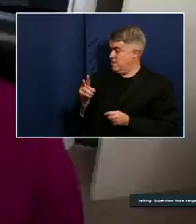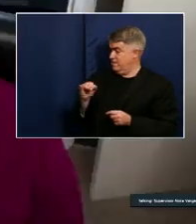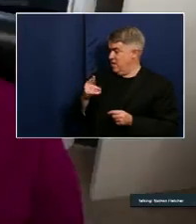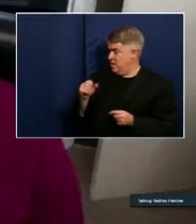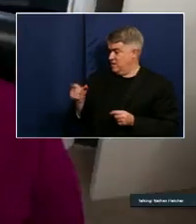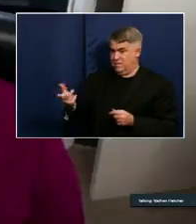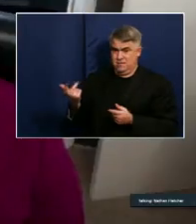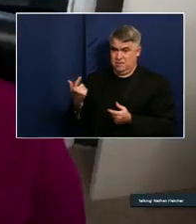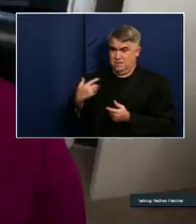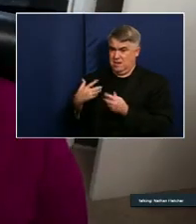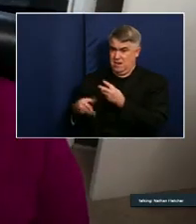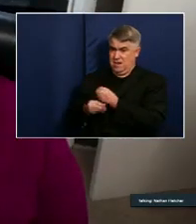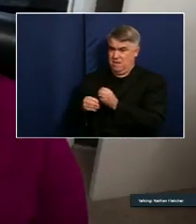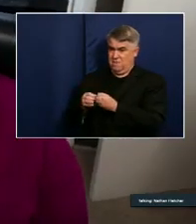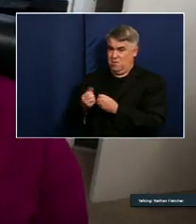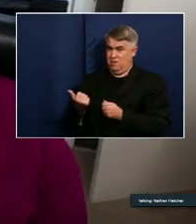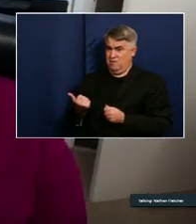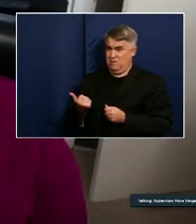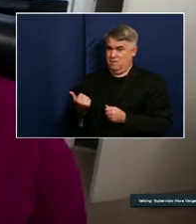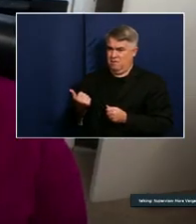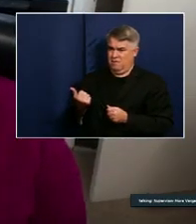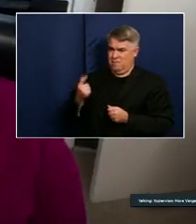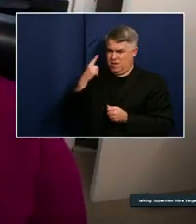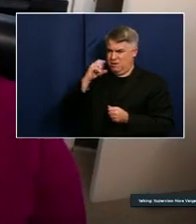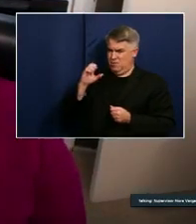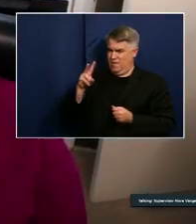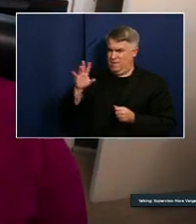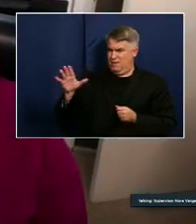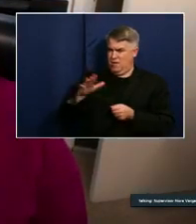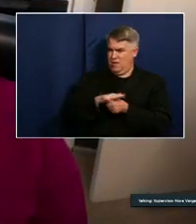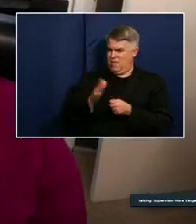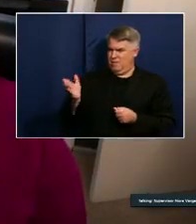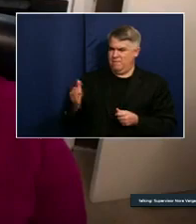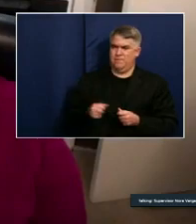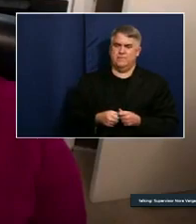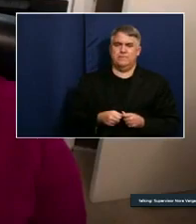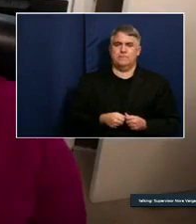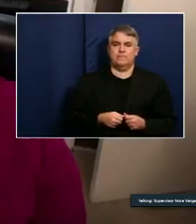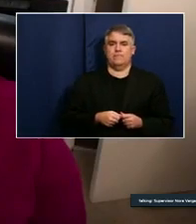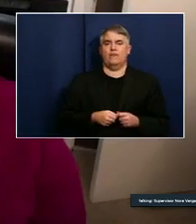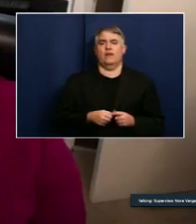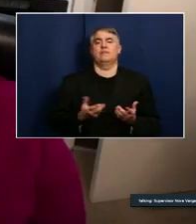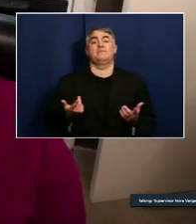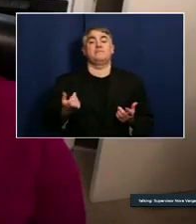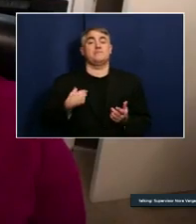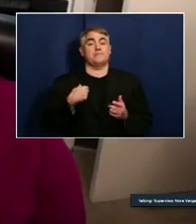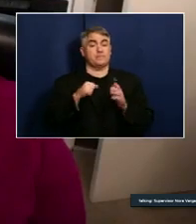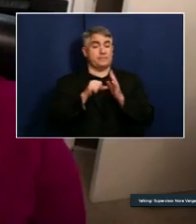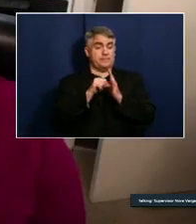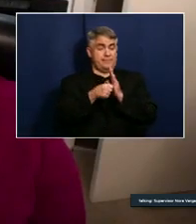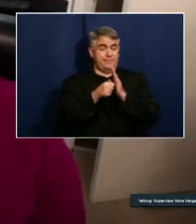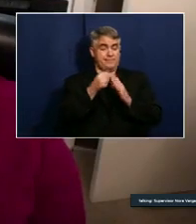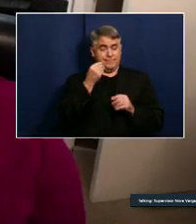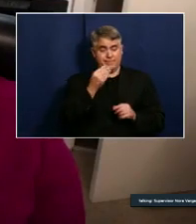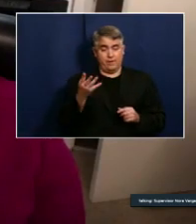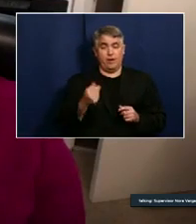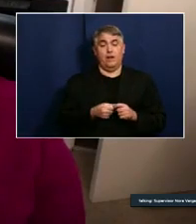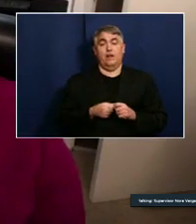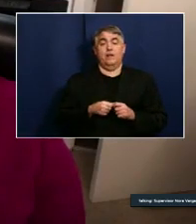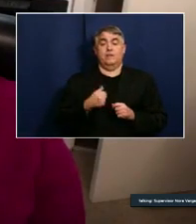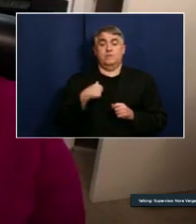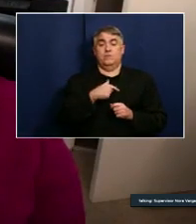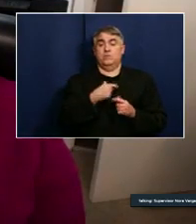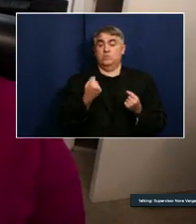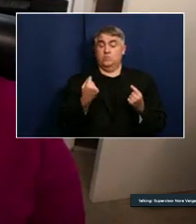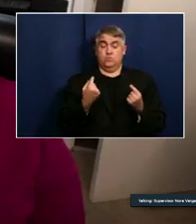district. You were so involved in getting that stood up. Yeah, you know, I think I want to emphasize that what we've been doing is really trying to make sure